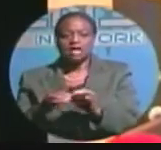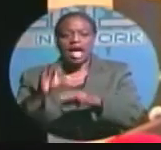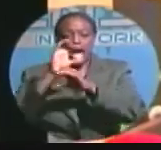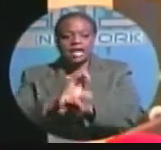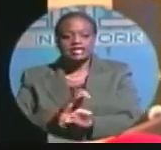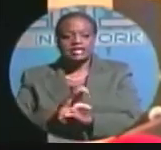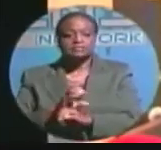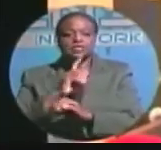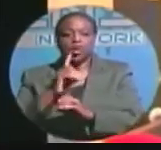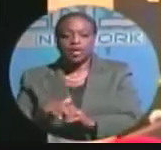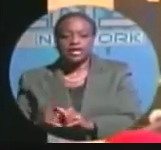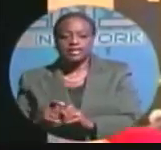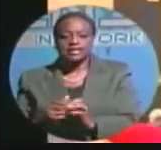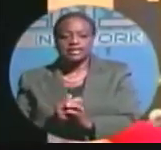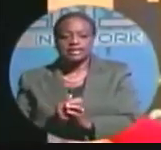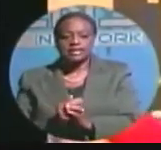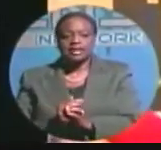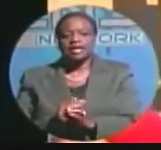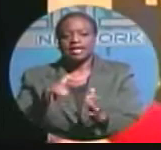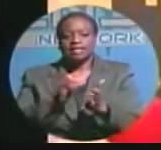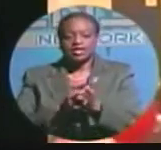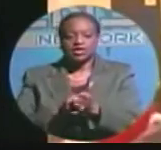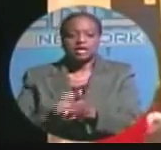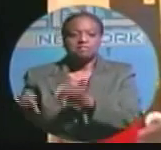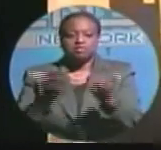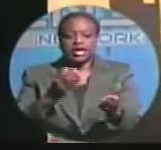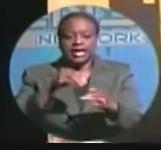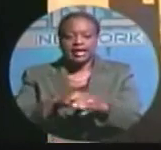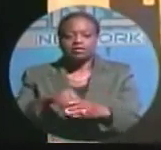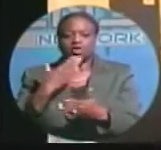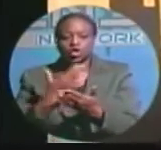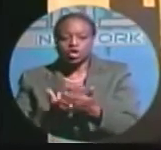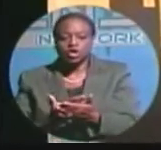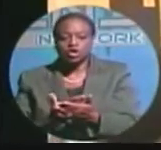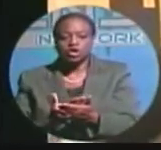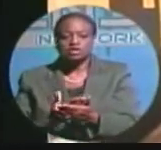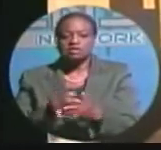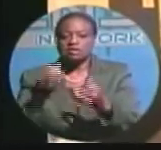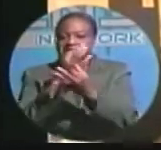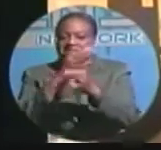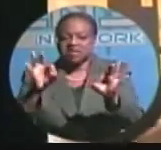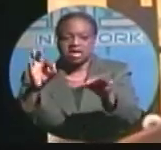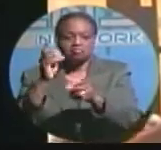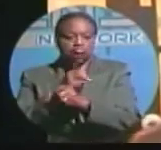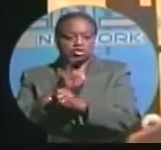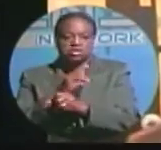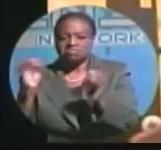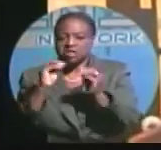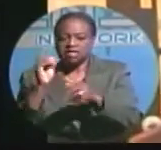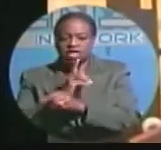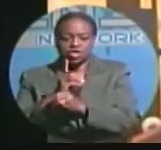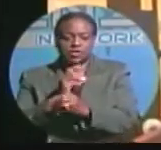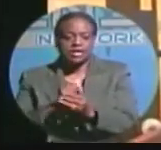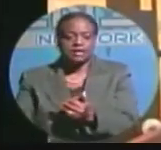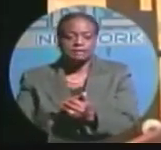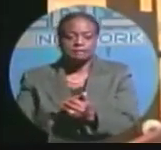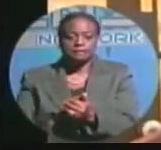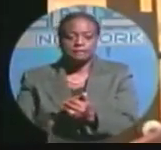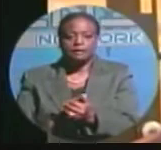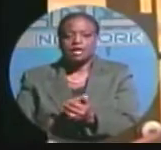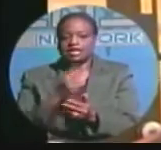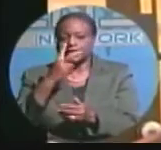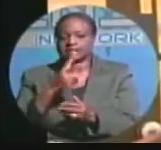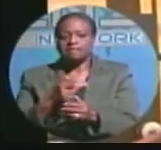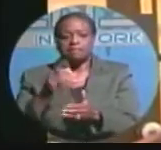that call exigency orders where you're able to bring in goods duty free. I think we've seen cases where people really